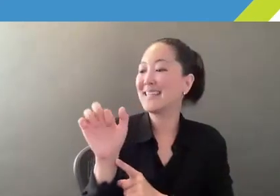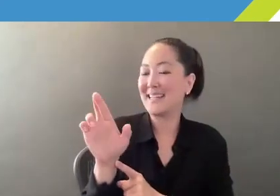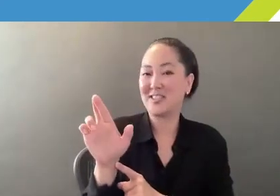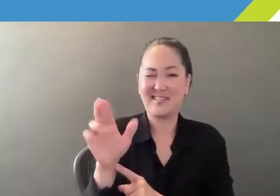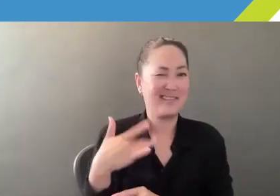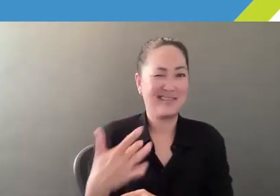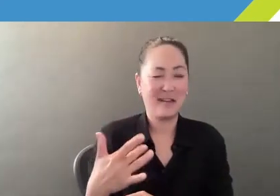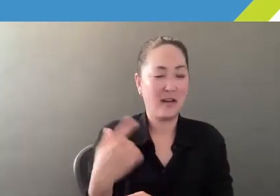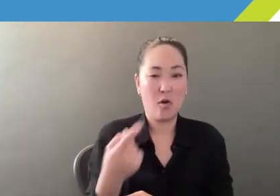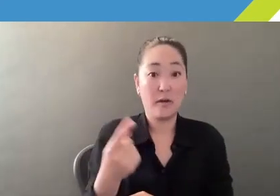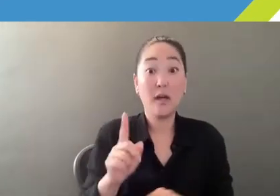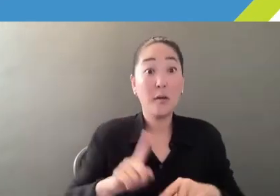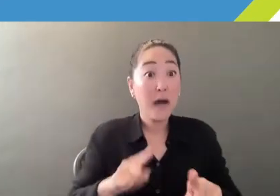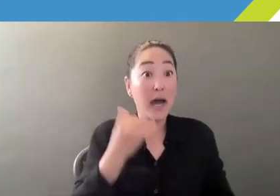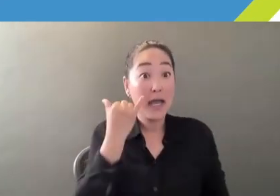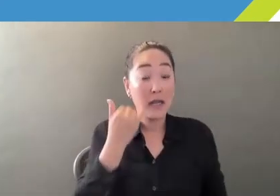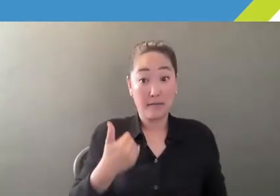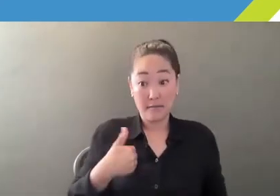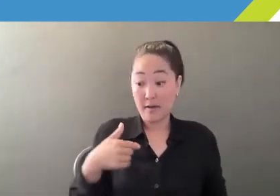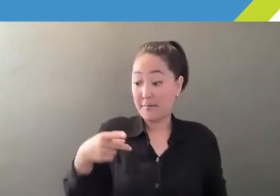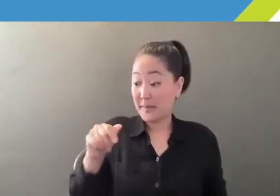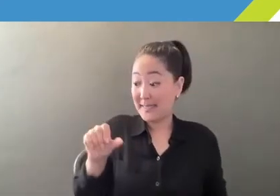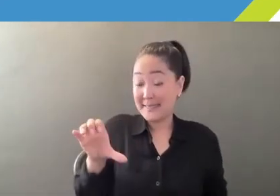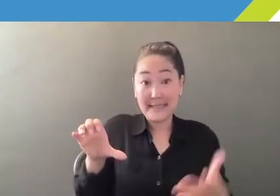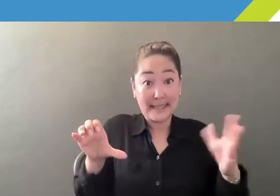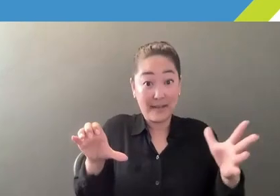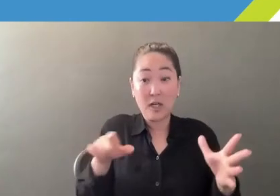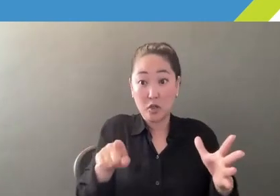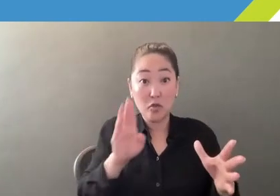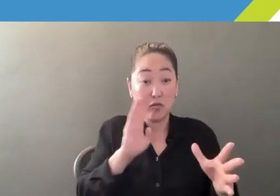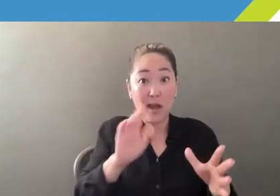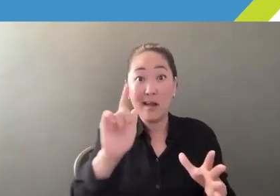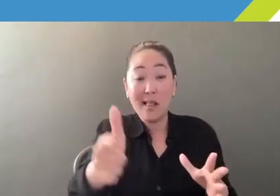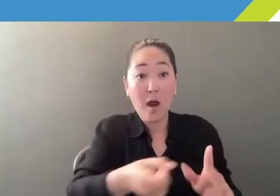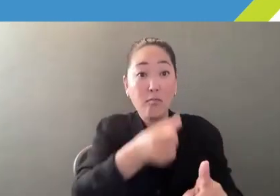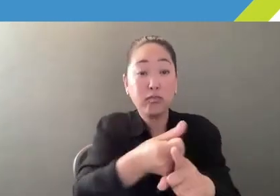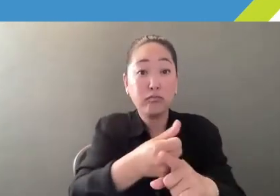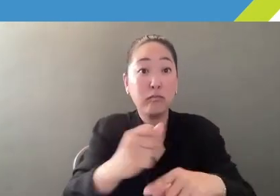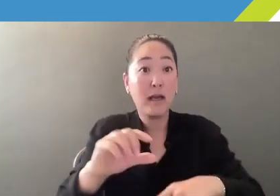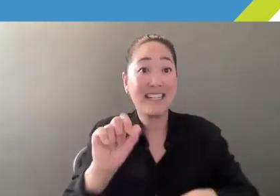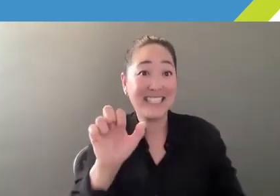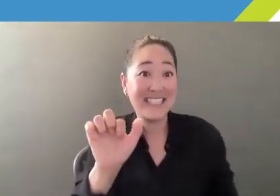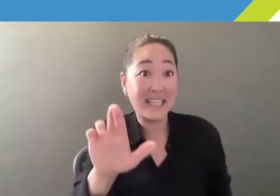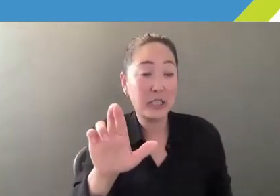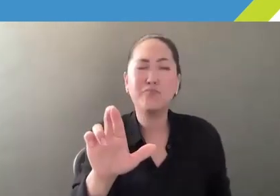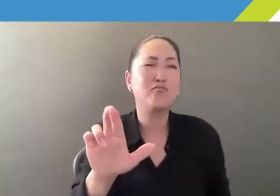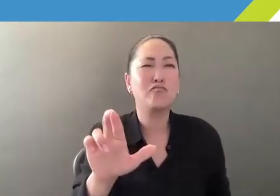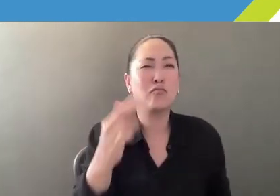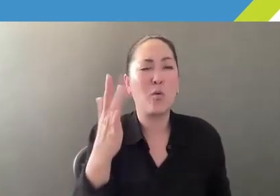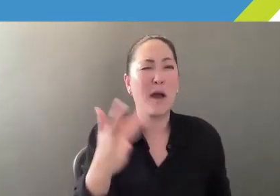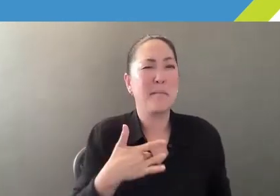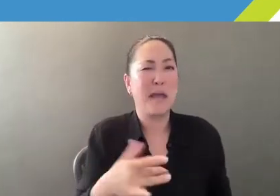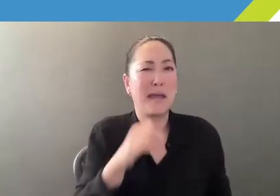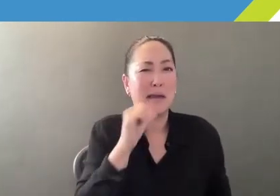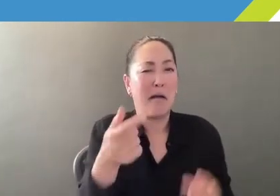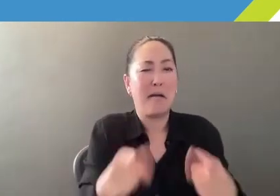vast majority of people living with PSC will never develop cancer. They will never develop cancer because it's very rare, and also because